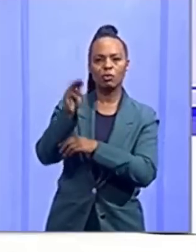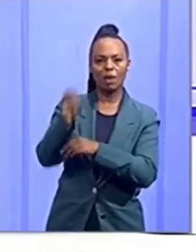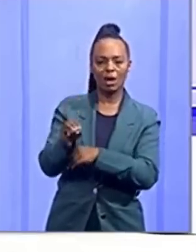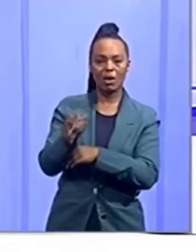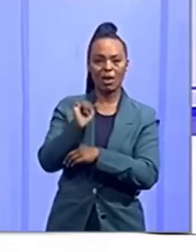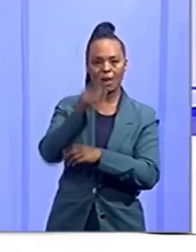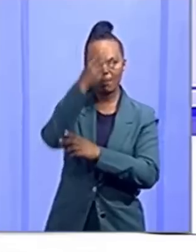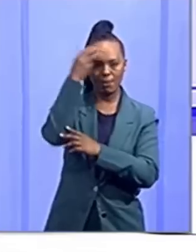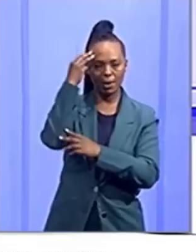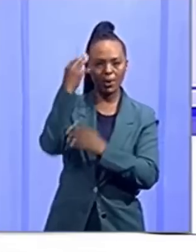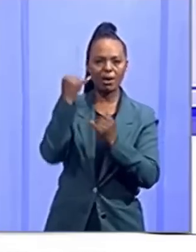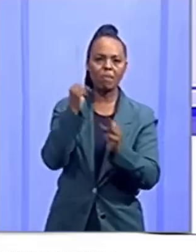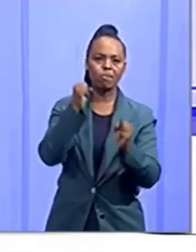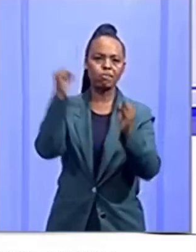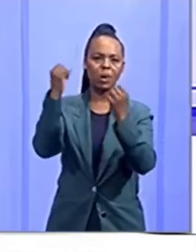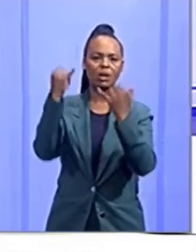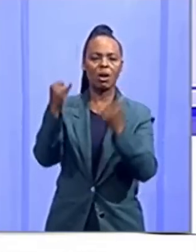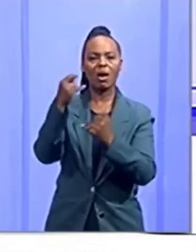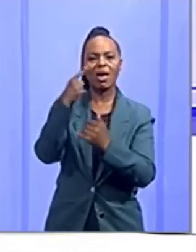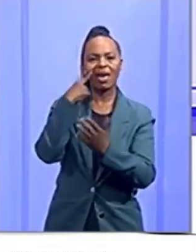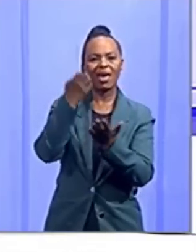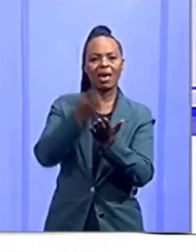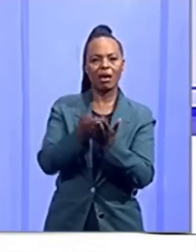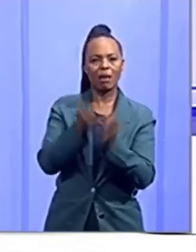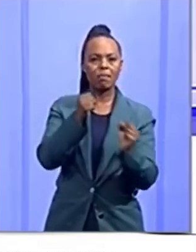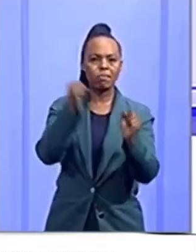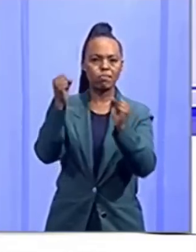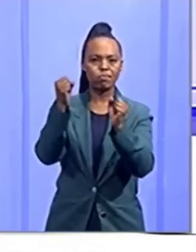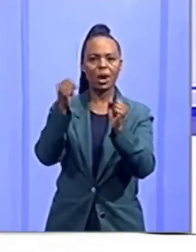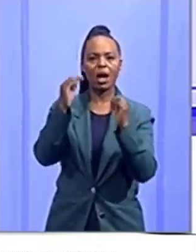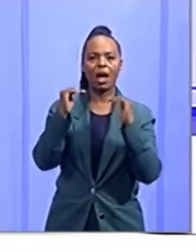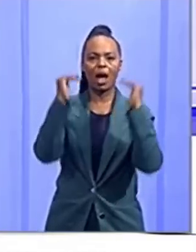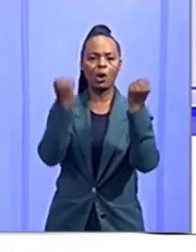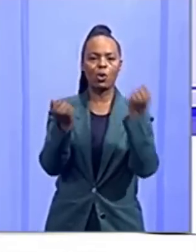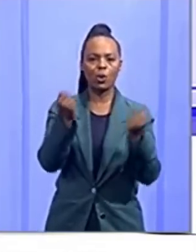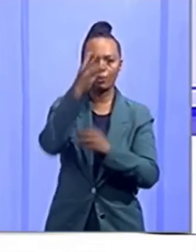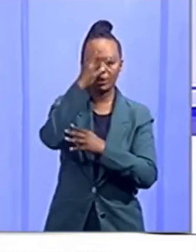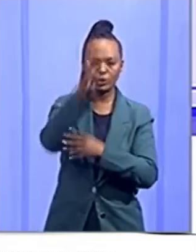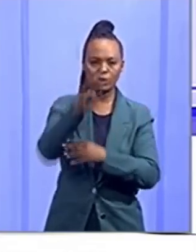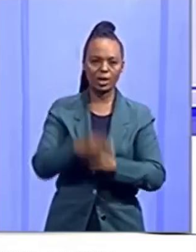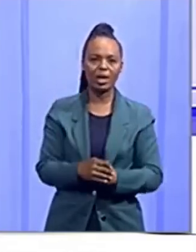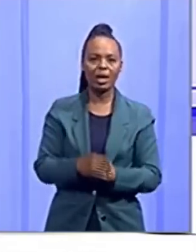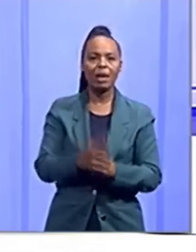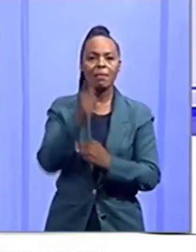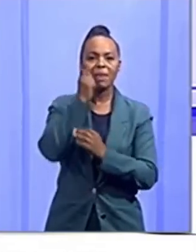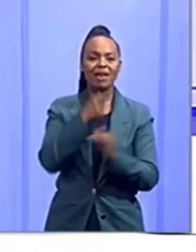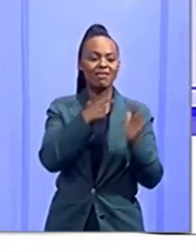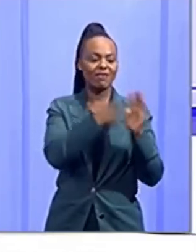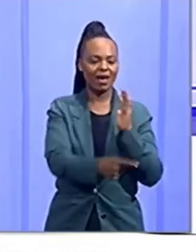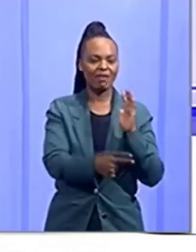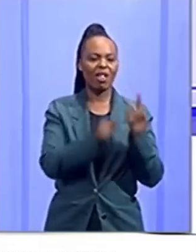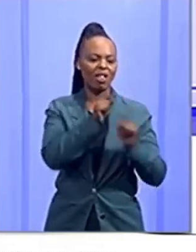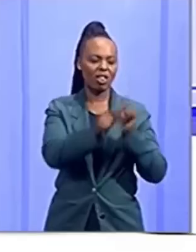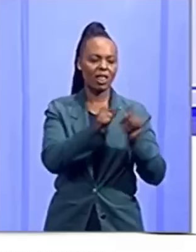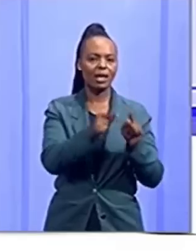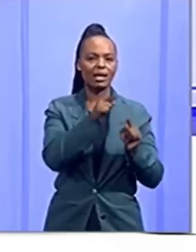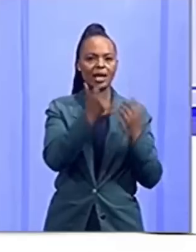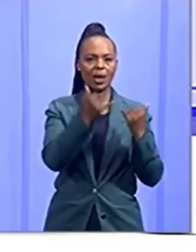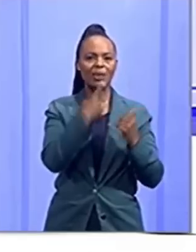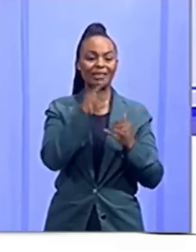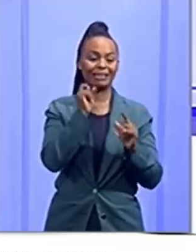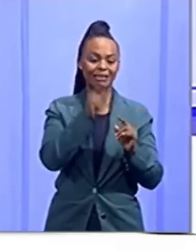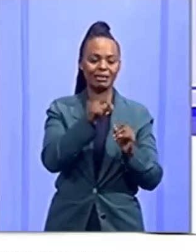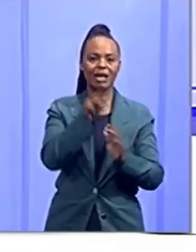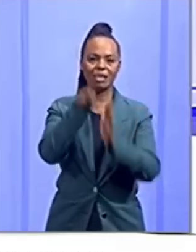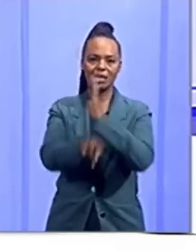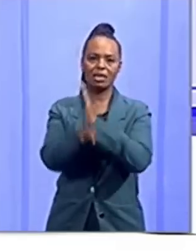o konoseditse bopaki jwa gagwe kwa kgotlatshekelokgolo ya Pretoria ko banna a bale batlhano ba sekisediwang polao ya naledi ya kgwele